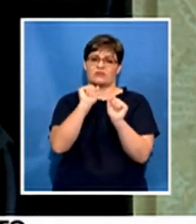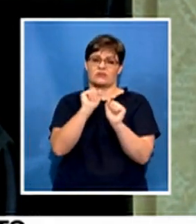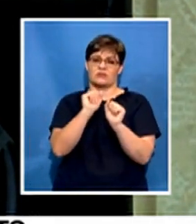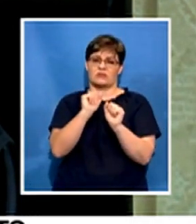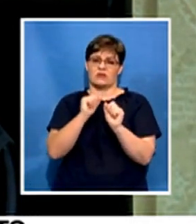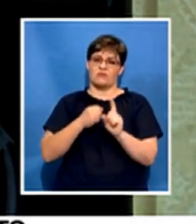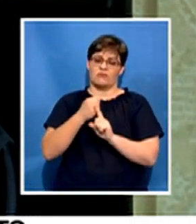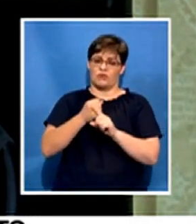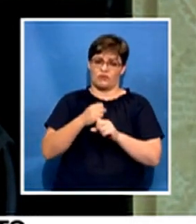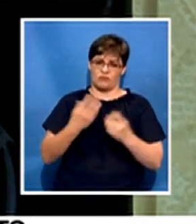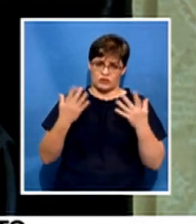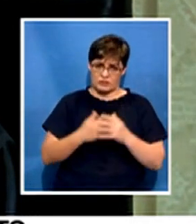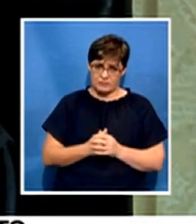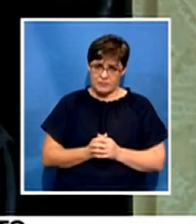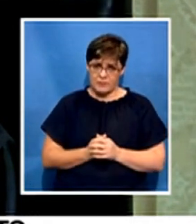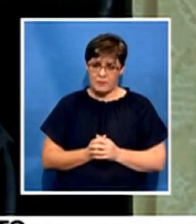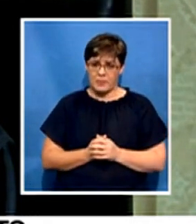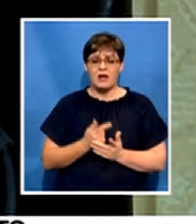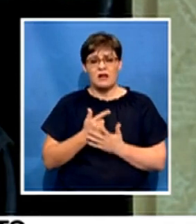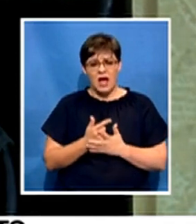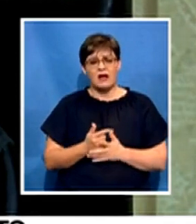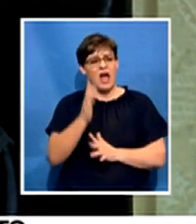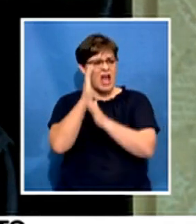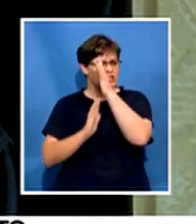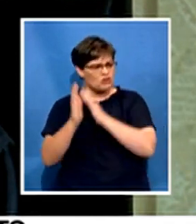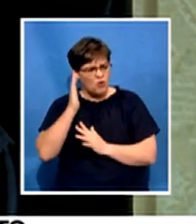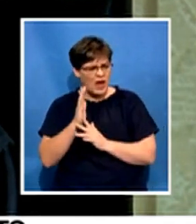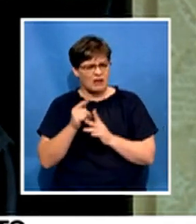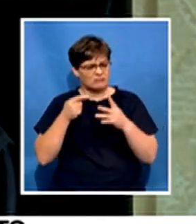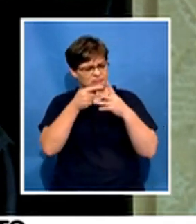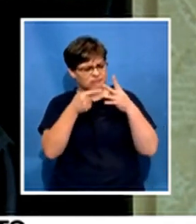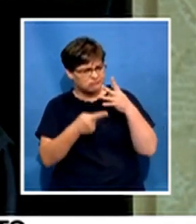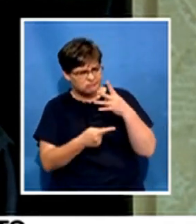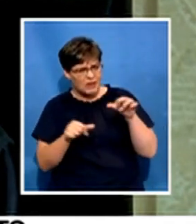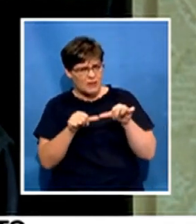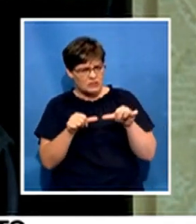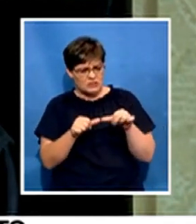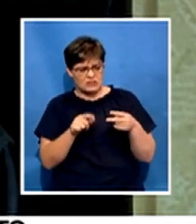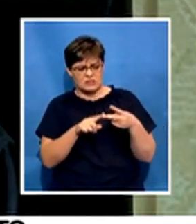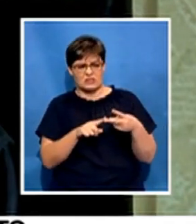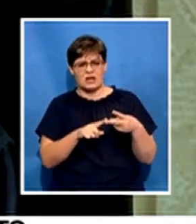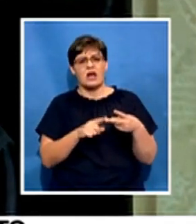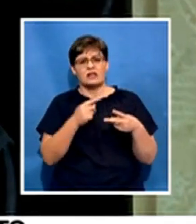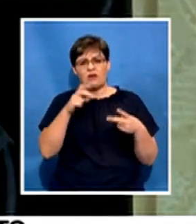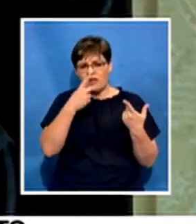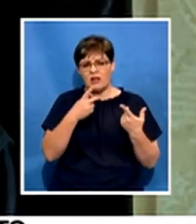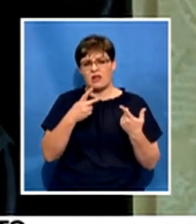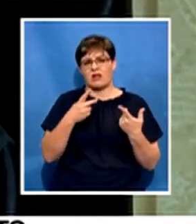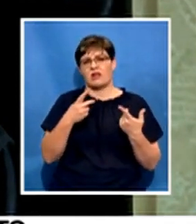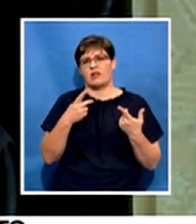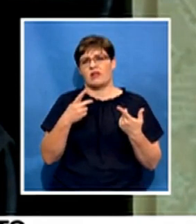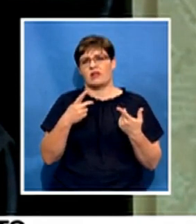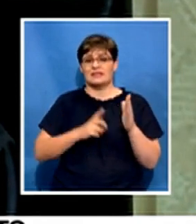storage measures reflect a troubling development and what amounts to a strategic deviation.